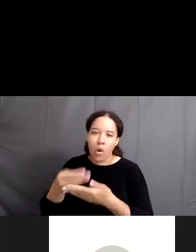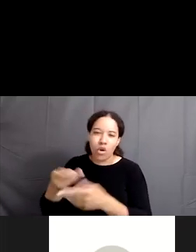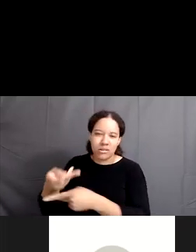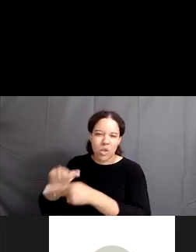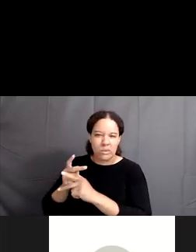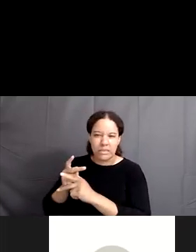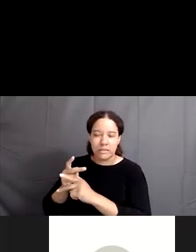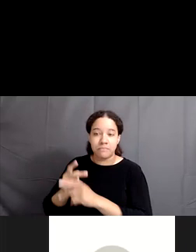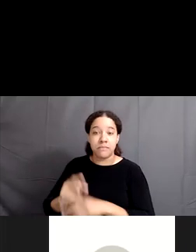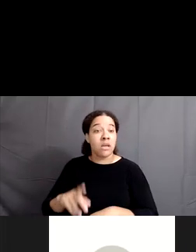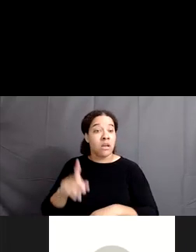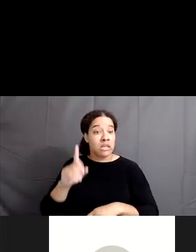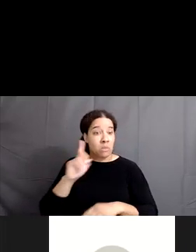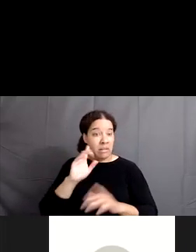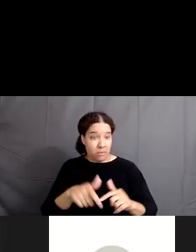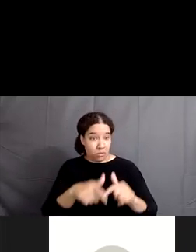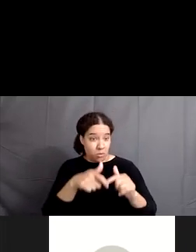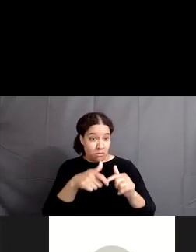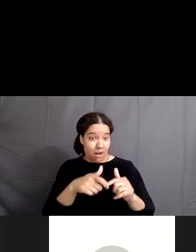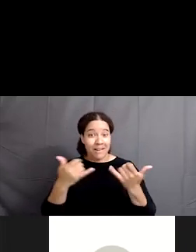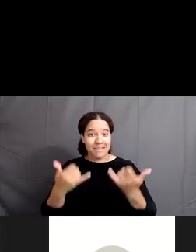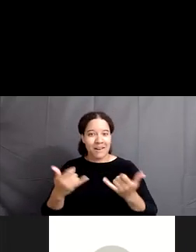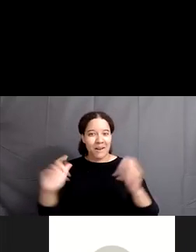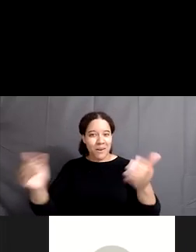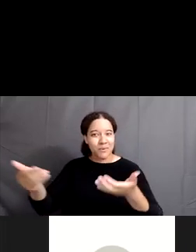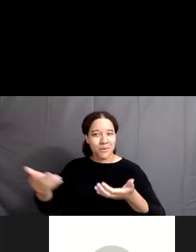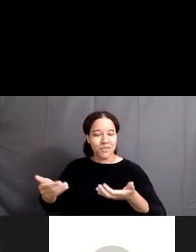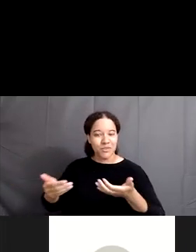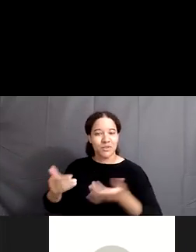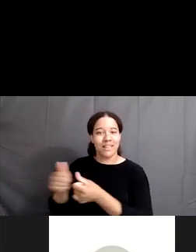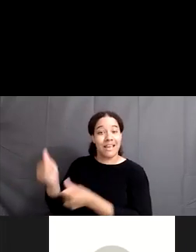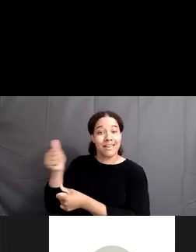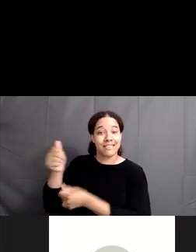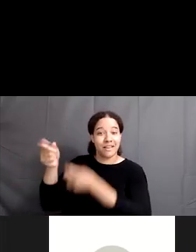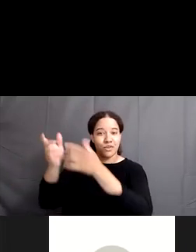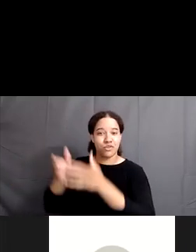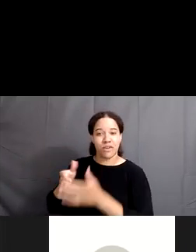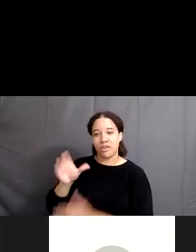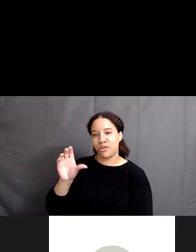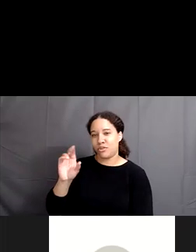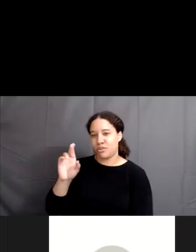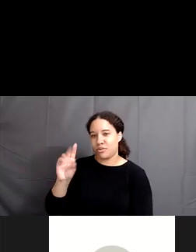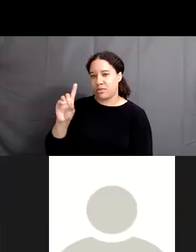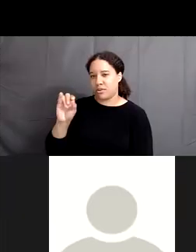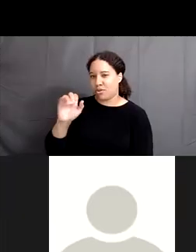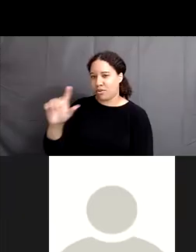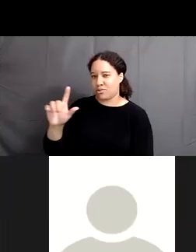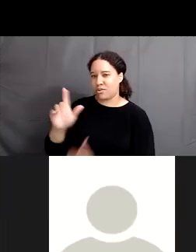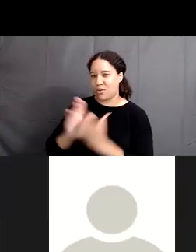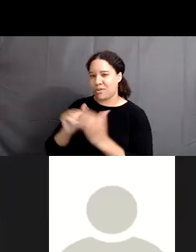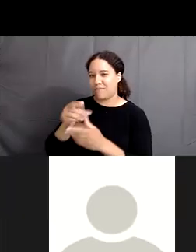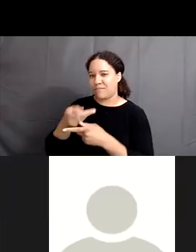pause there, and I'm really happy to introduce you to the Executive Director of Cardinal Comfort Care, Susie